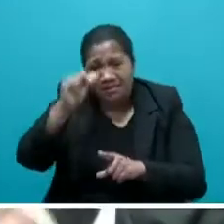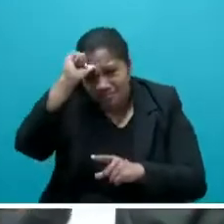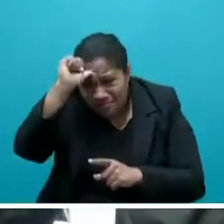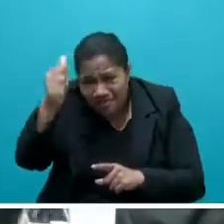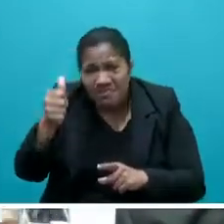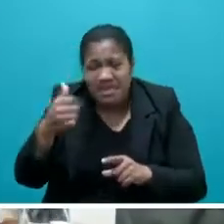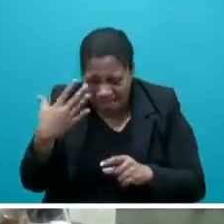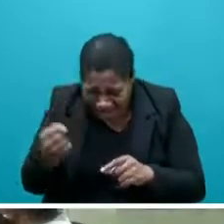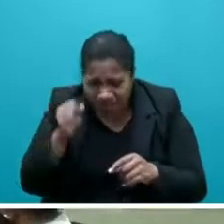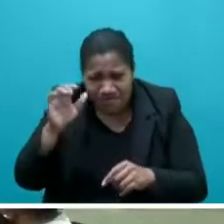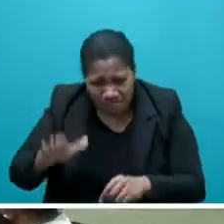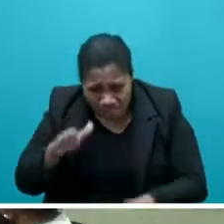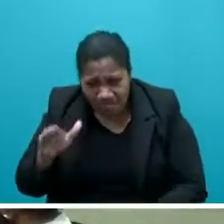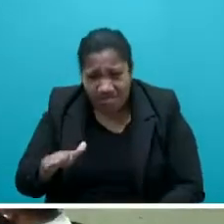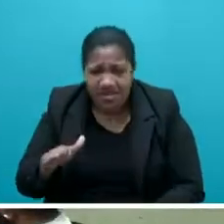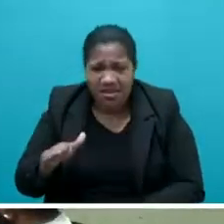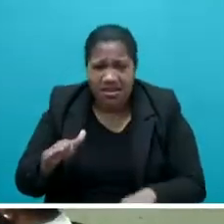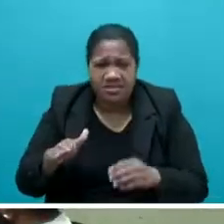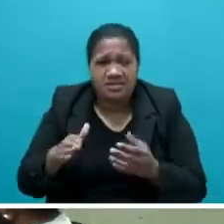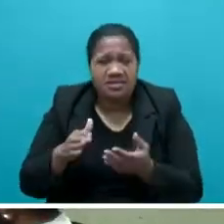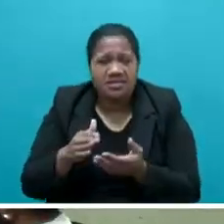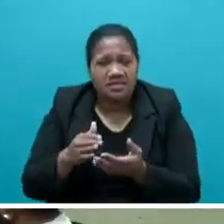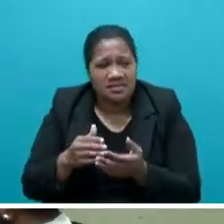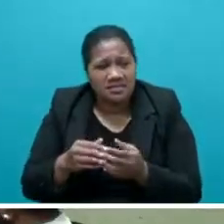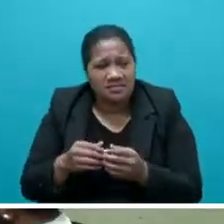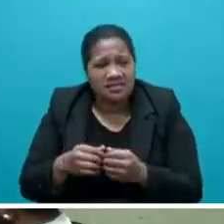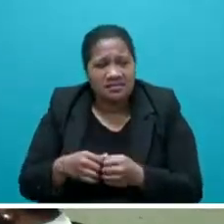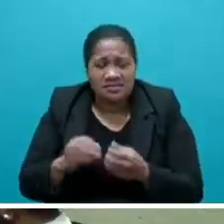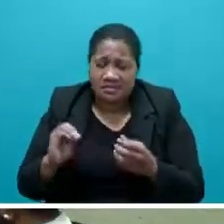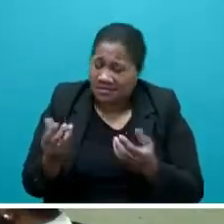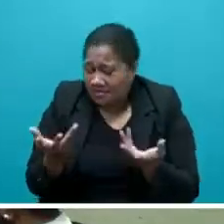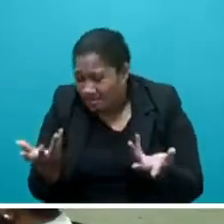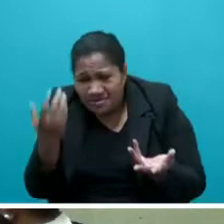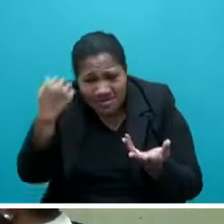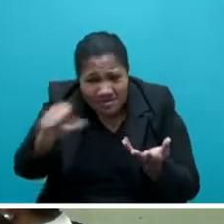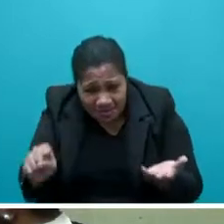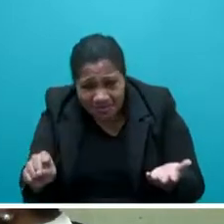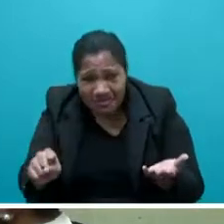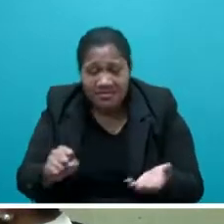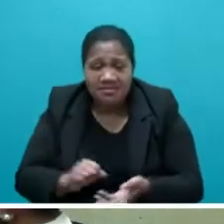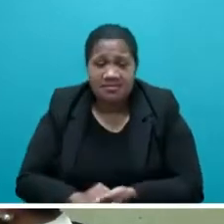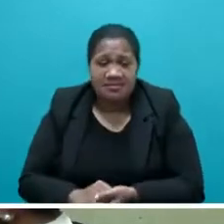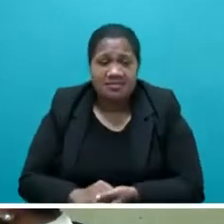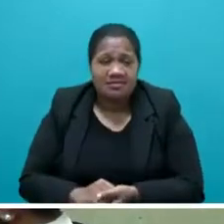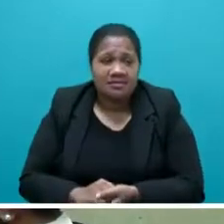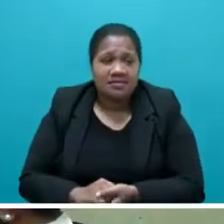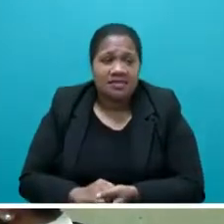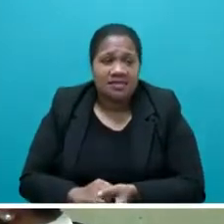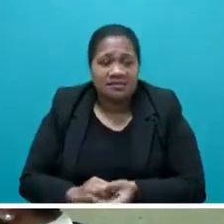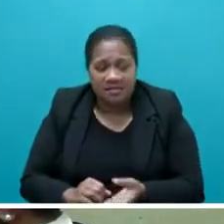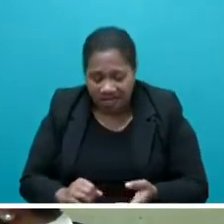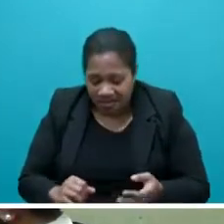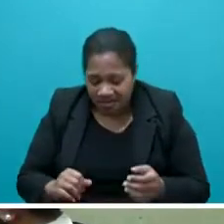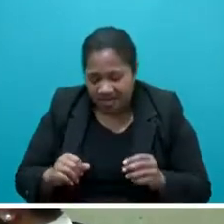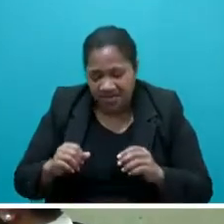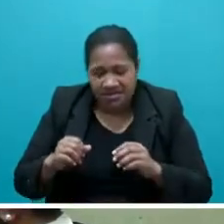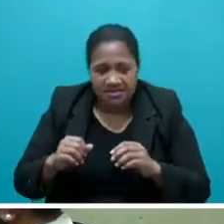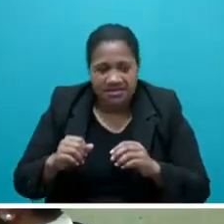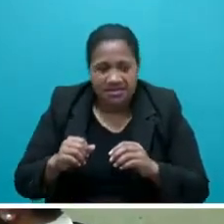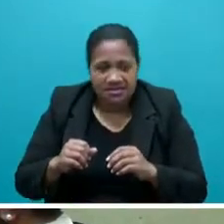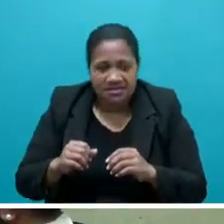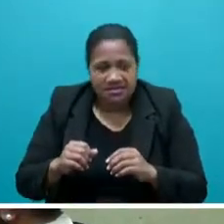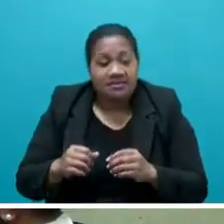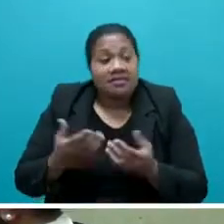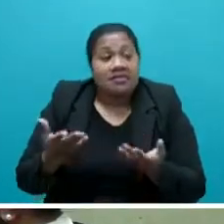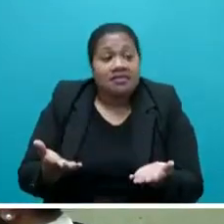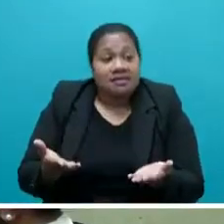go around saying this group of people should only be given assistance. No. We do it on a needs basis, Mr. Speaker, sir. That is the hard call.